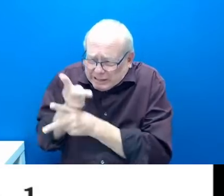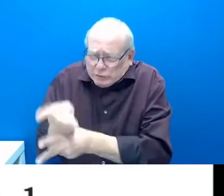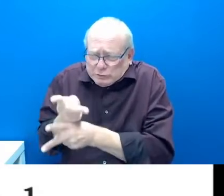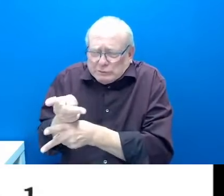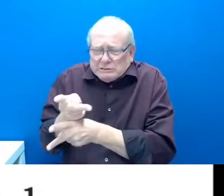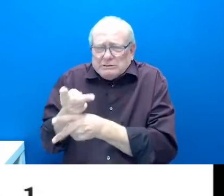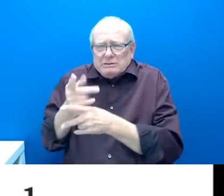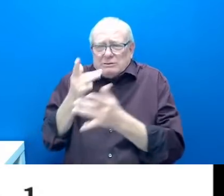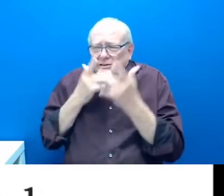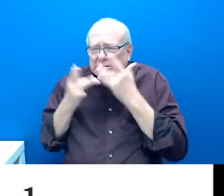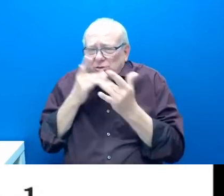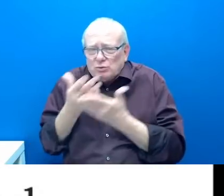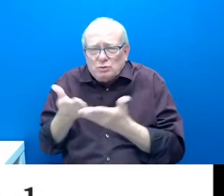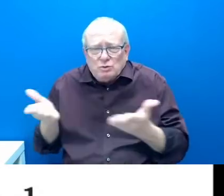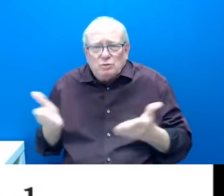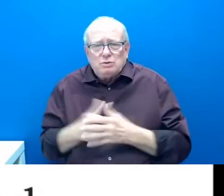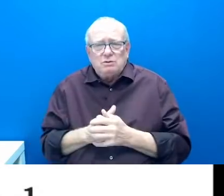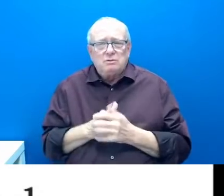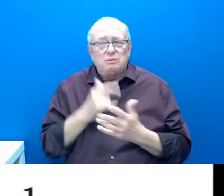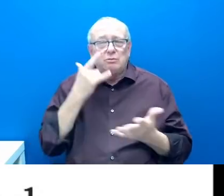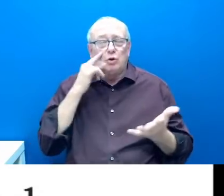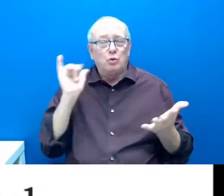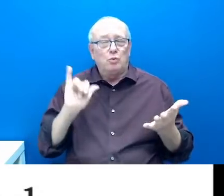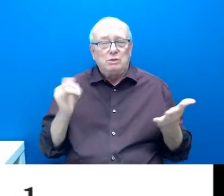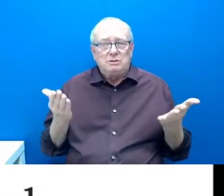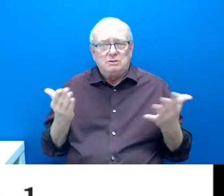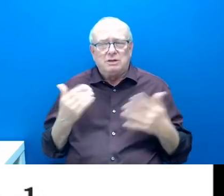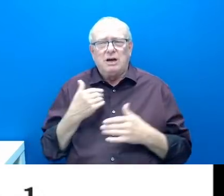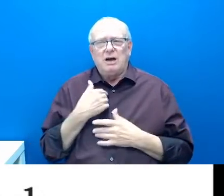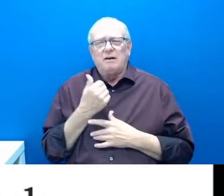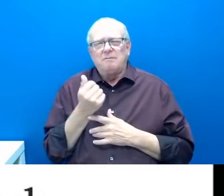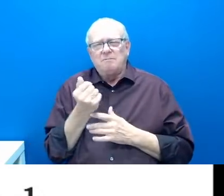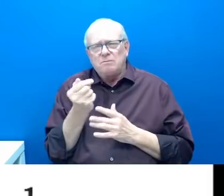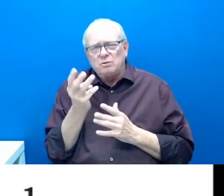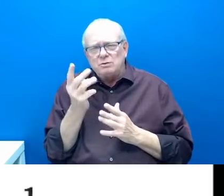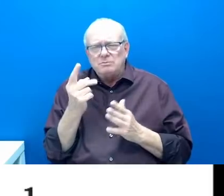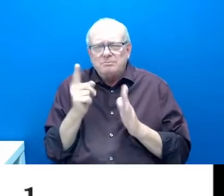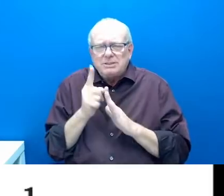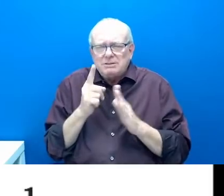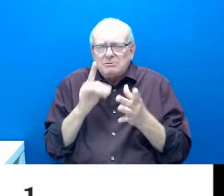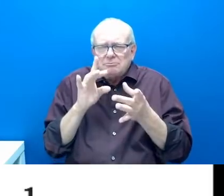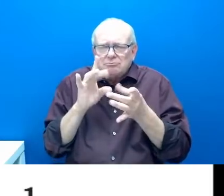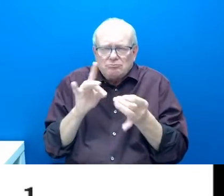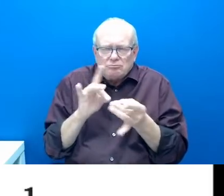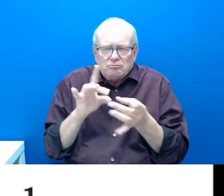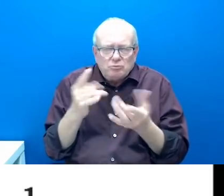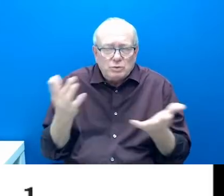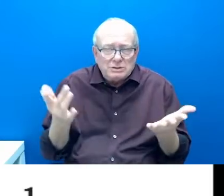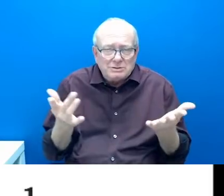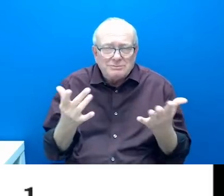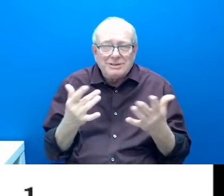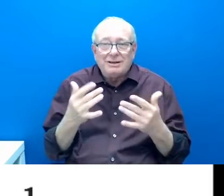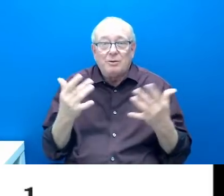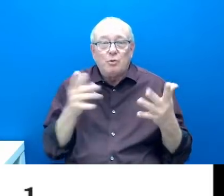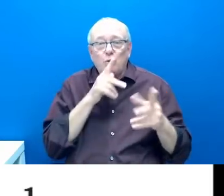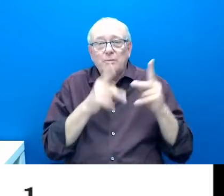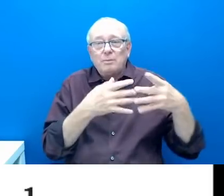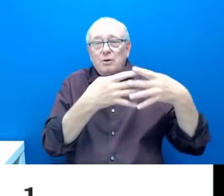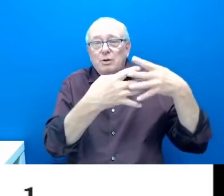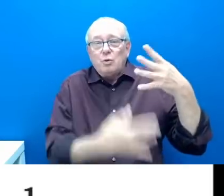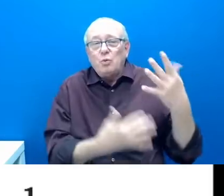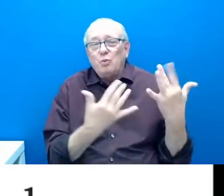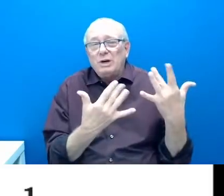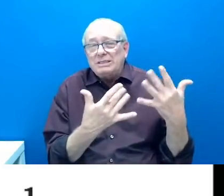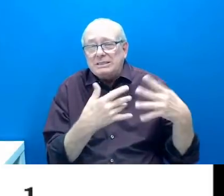And, in order to kind of understand where we're at with this, I wanted to just spend a few minutes briefly talking about how we manage waitlists in Alberta. Next